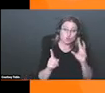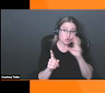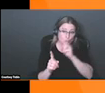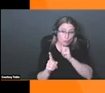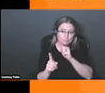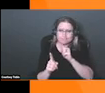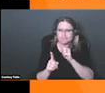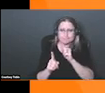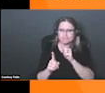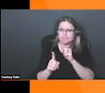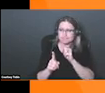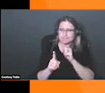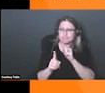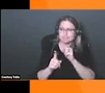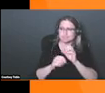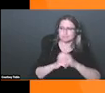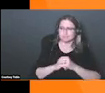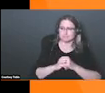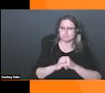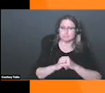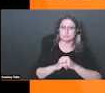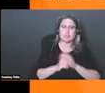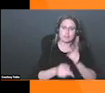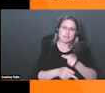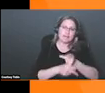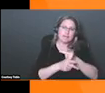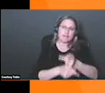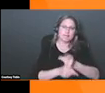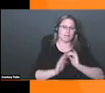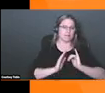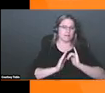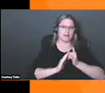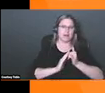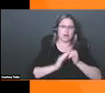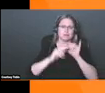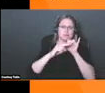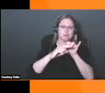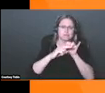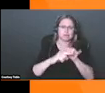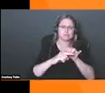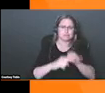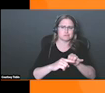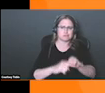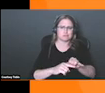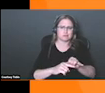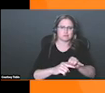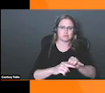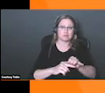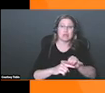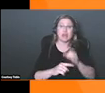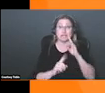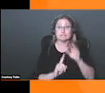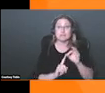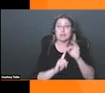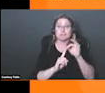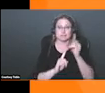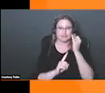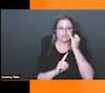So be really careful about how you present information, especially in technology